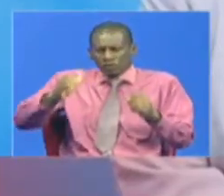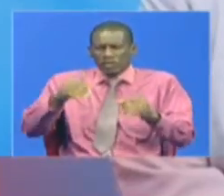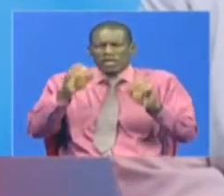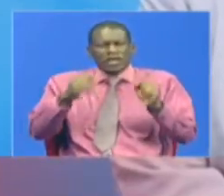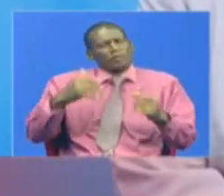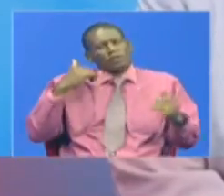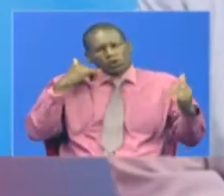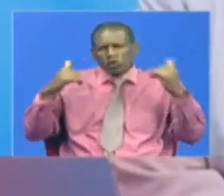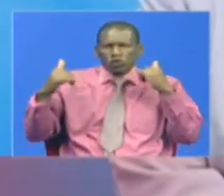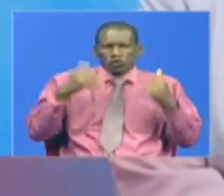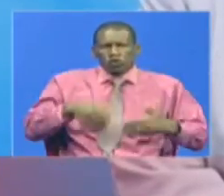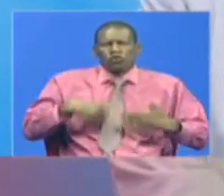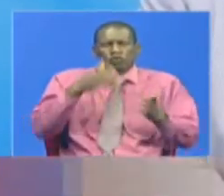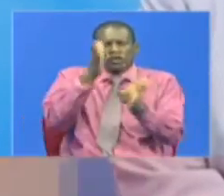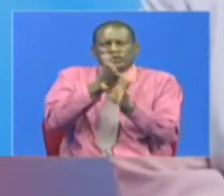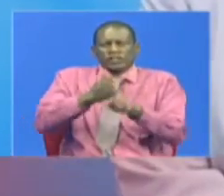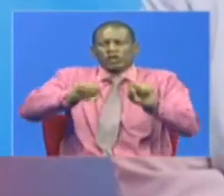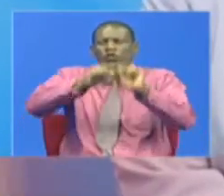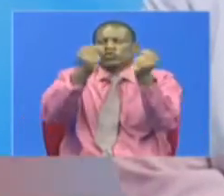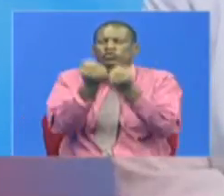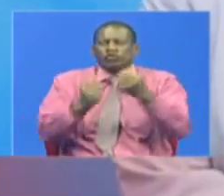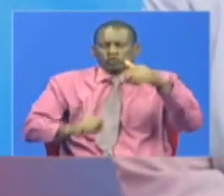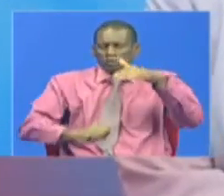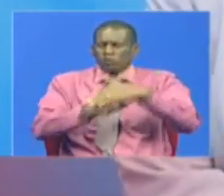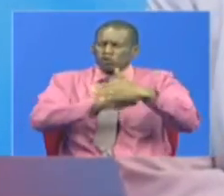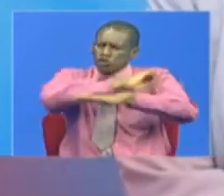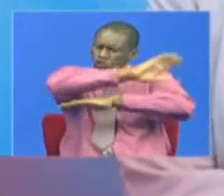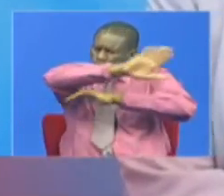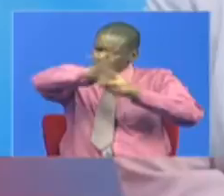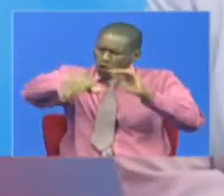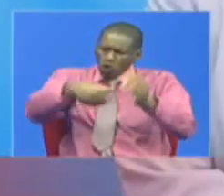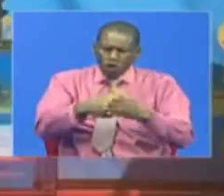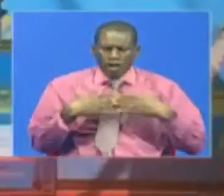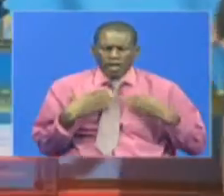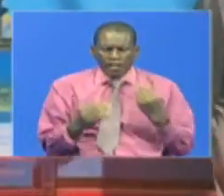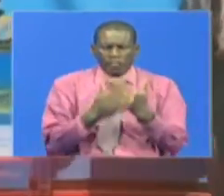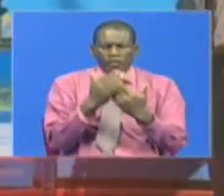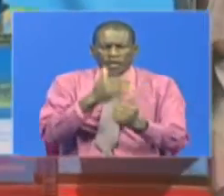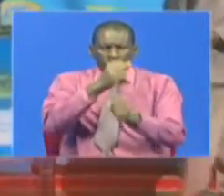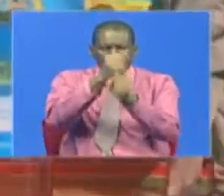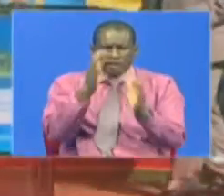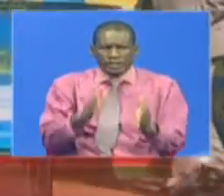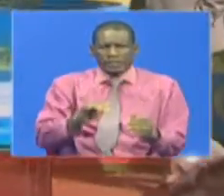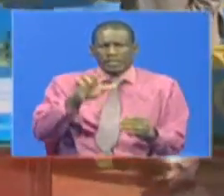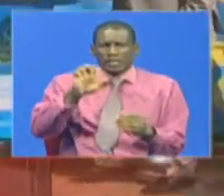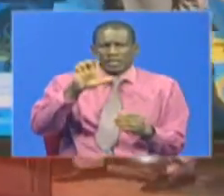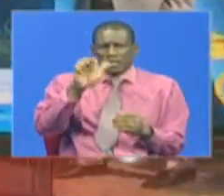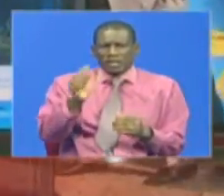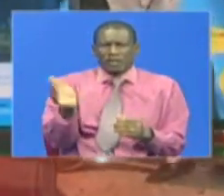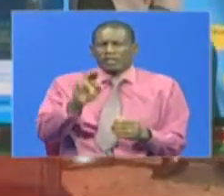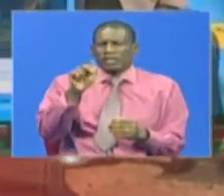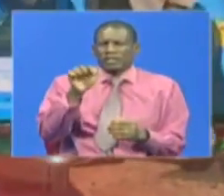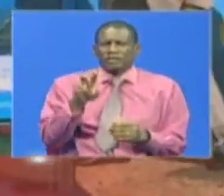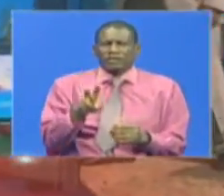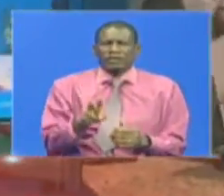provide the psychosocial support to all these healthcare workers. Leila Mohamed, NTV.